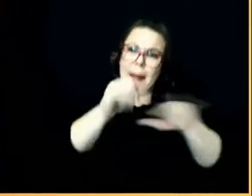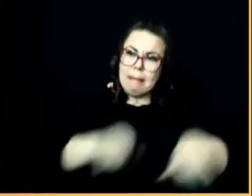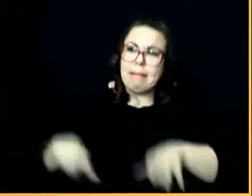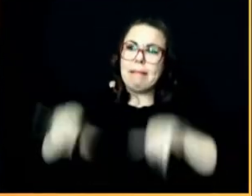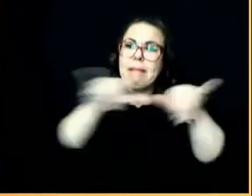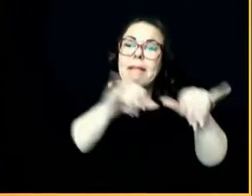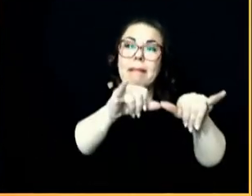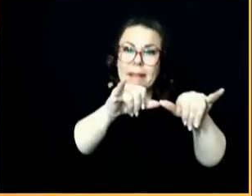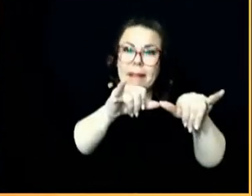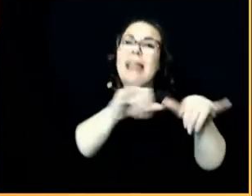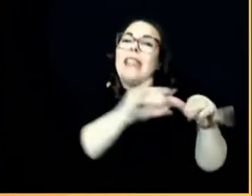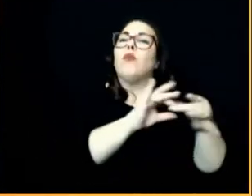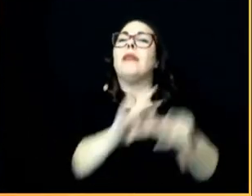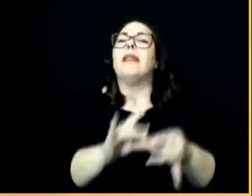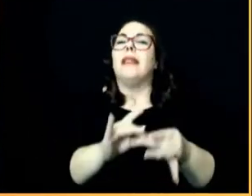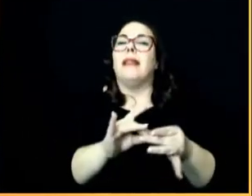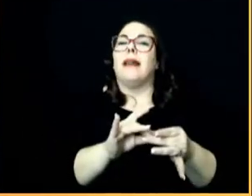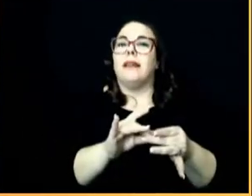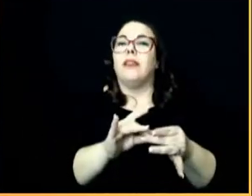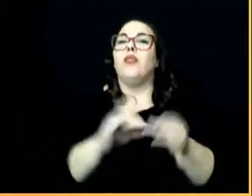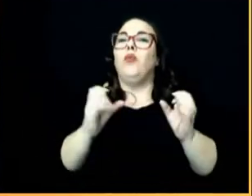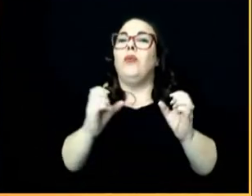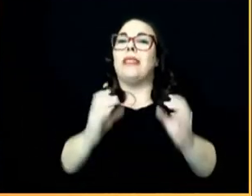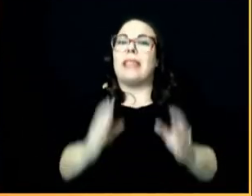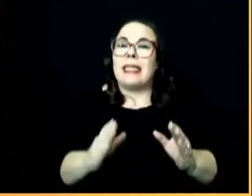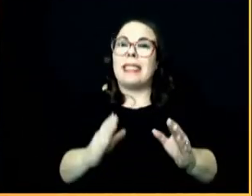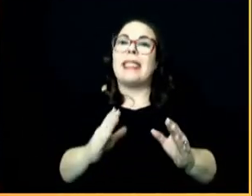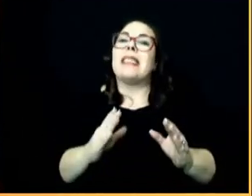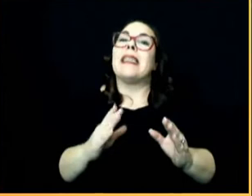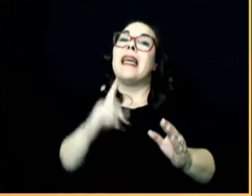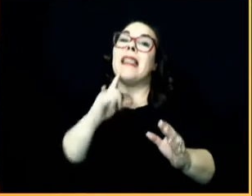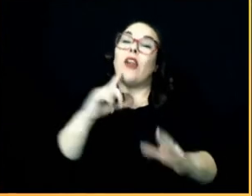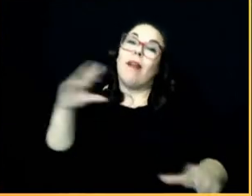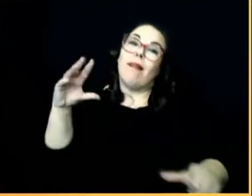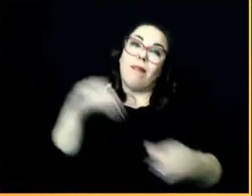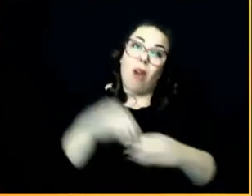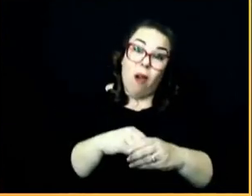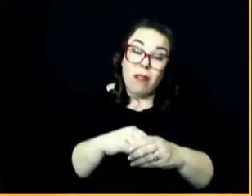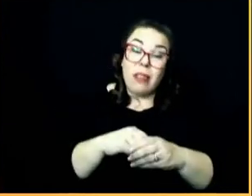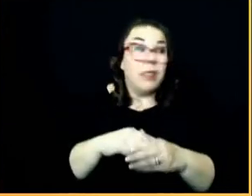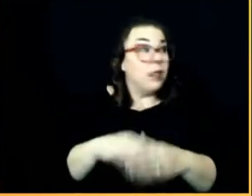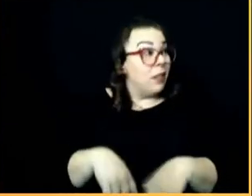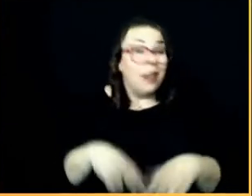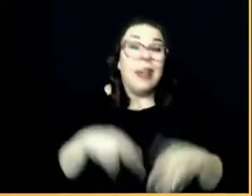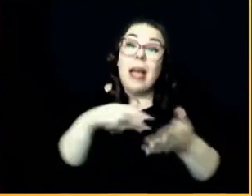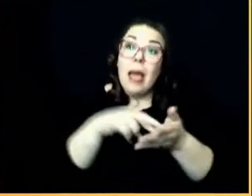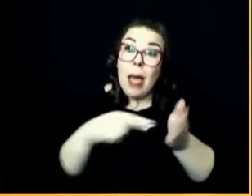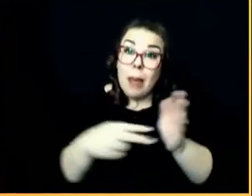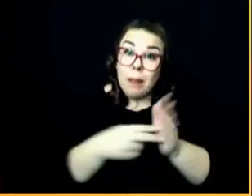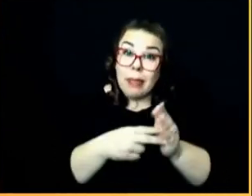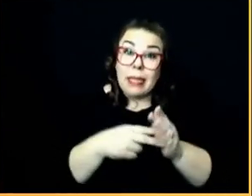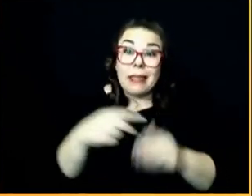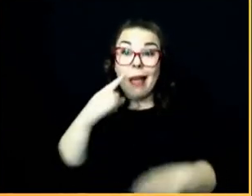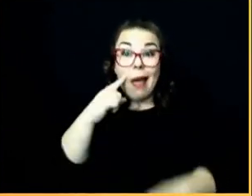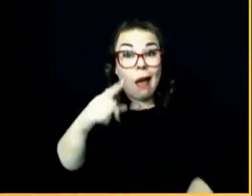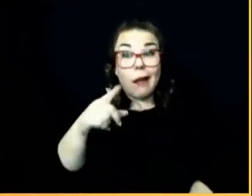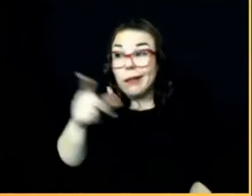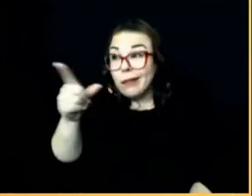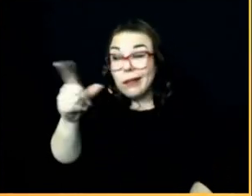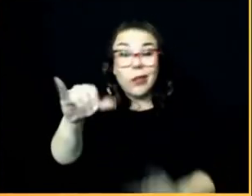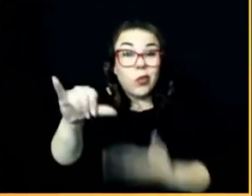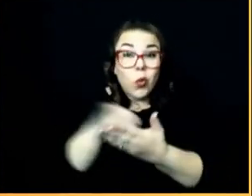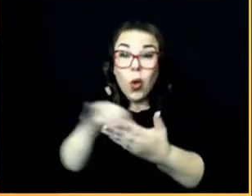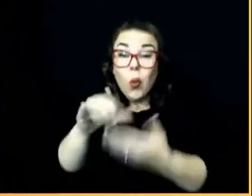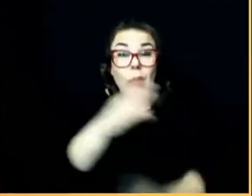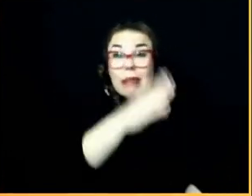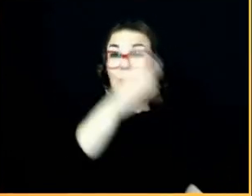of these attacks. I don't think that means we're never going to see a trans state legislator in New York. I think that will come